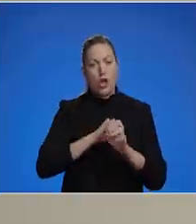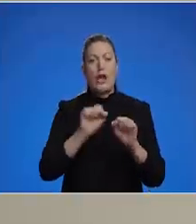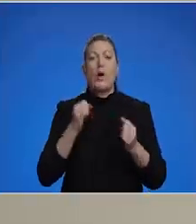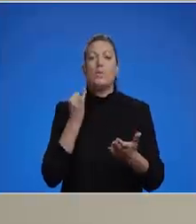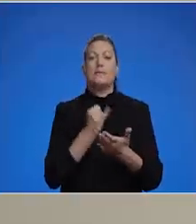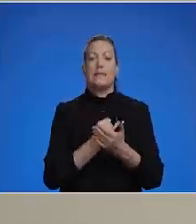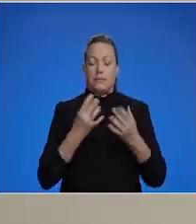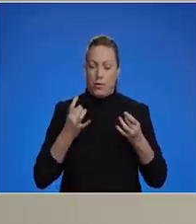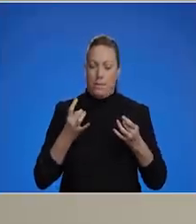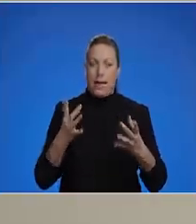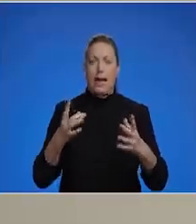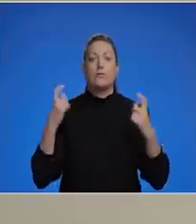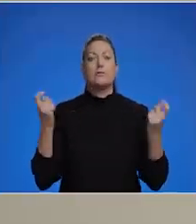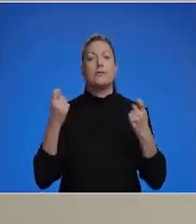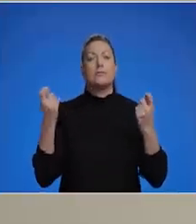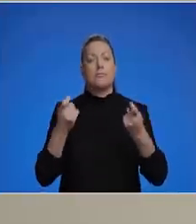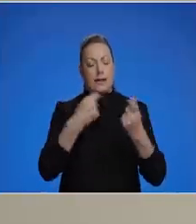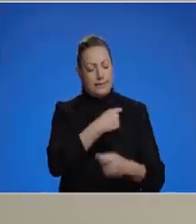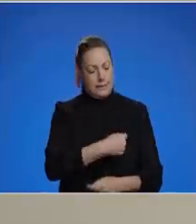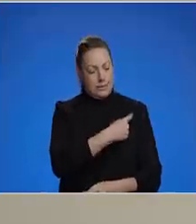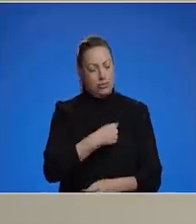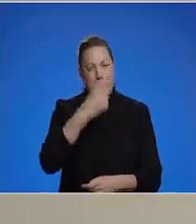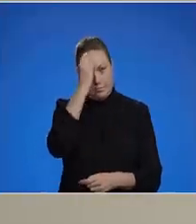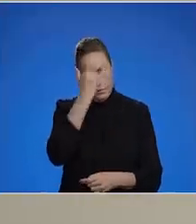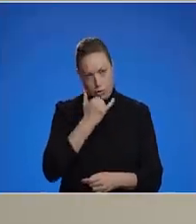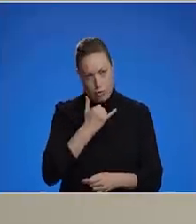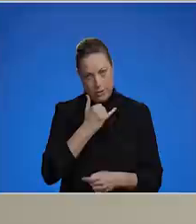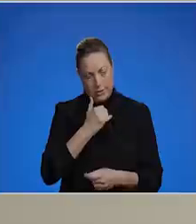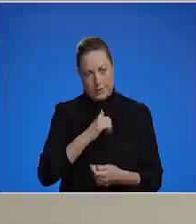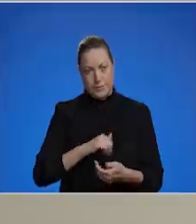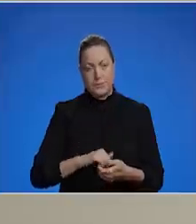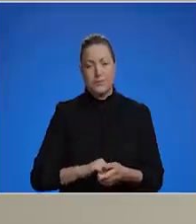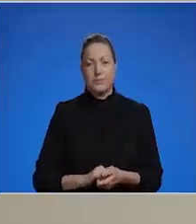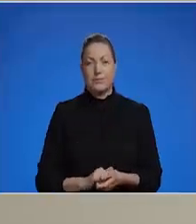our sins and so prepare ourselves to celebrate the sacred mysteries.